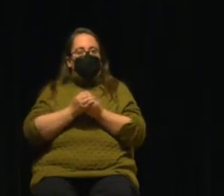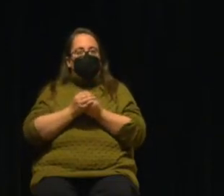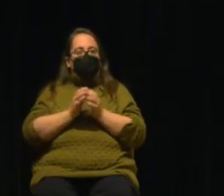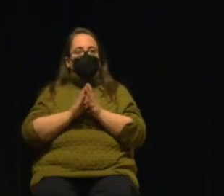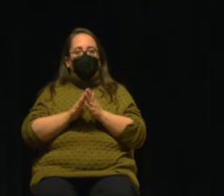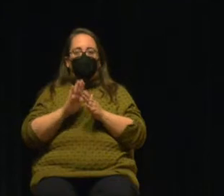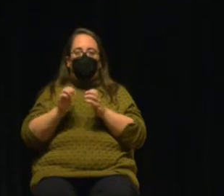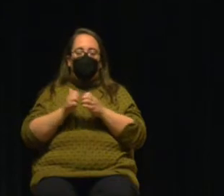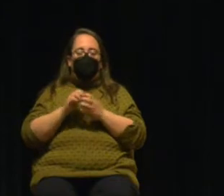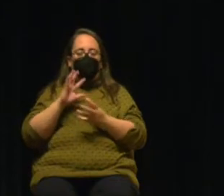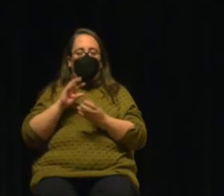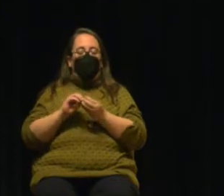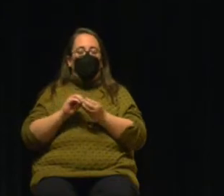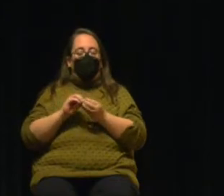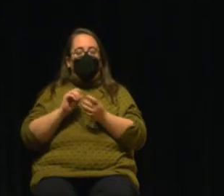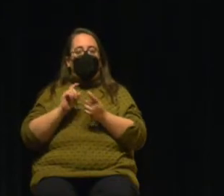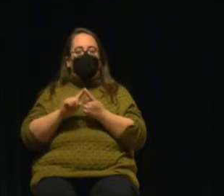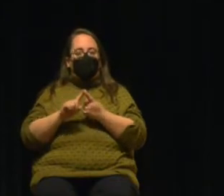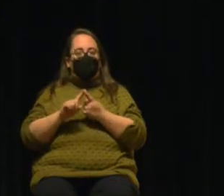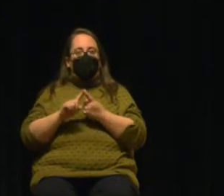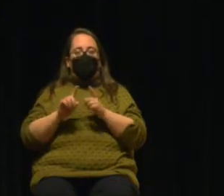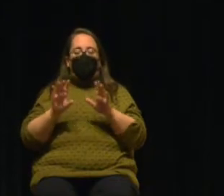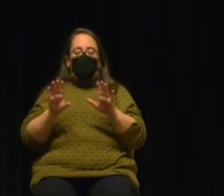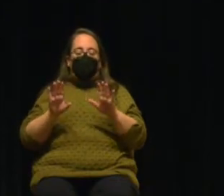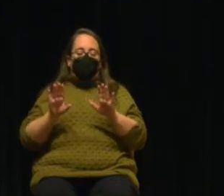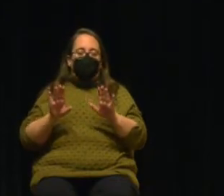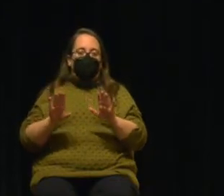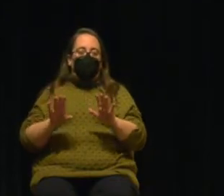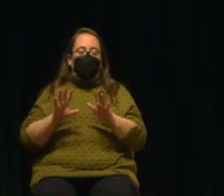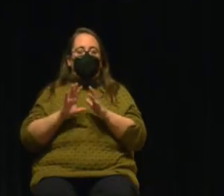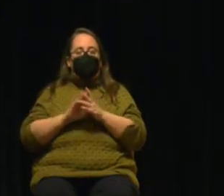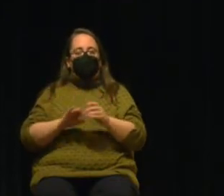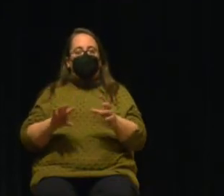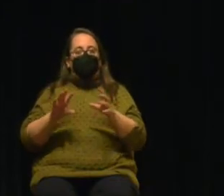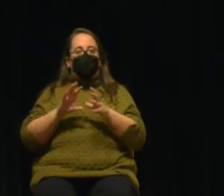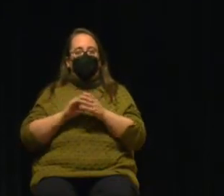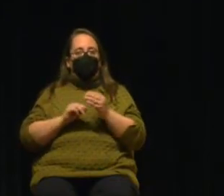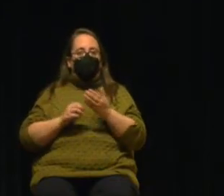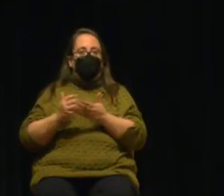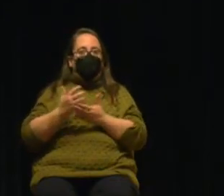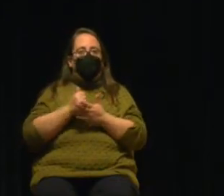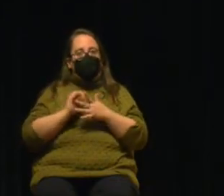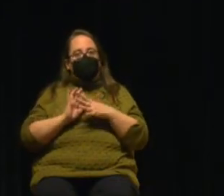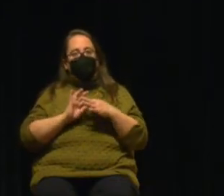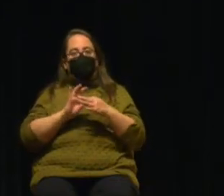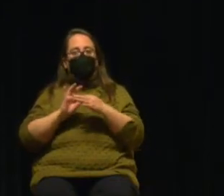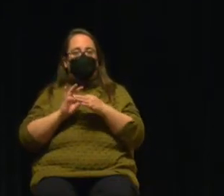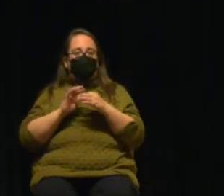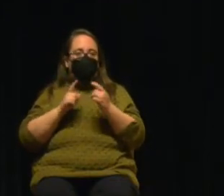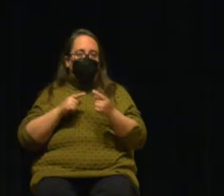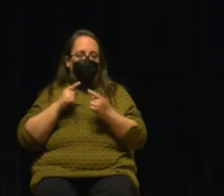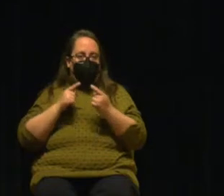of it adding up to a remarkable story of collective struggle.